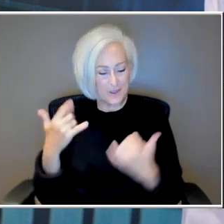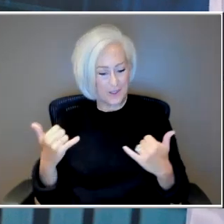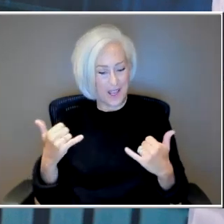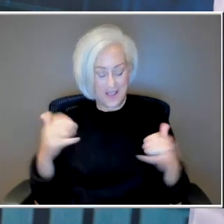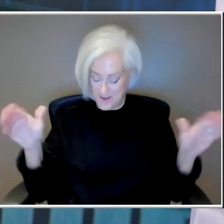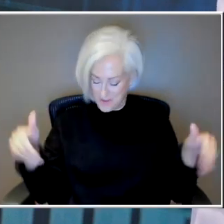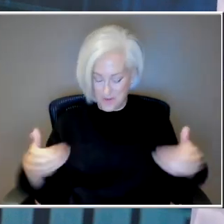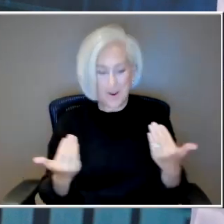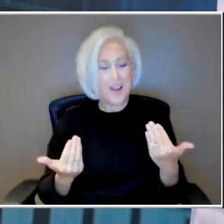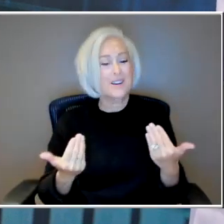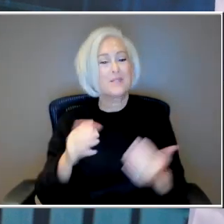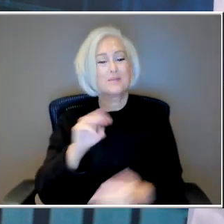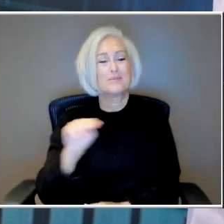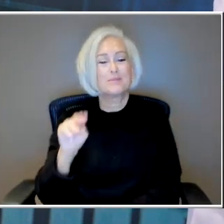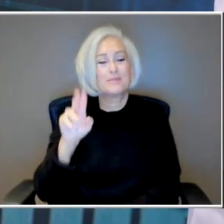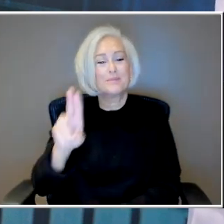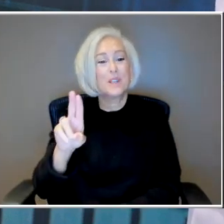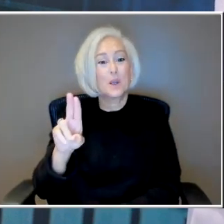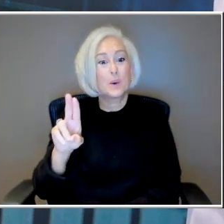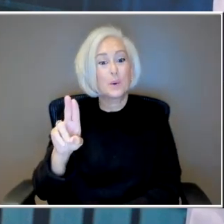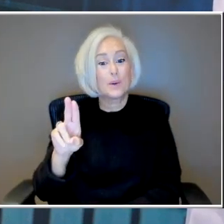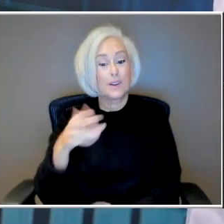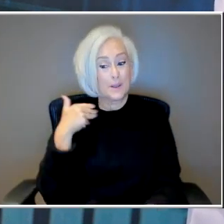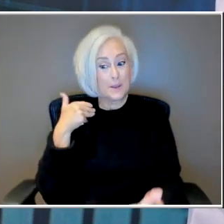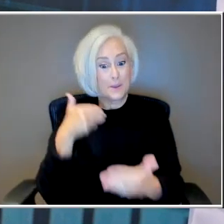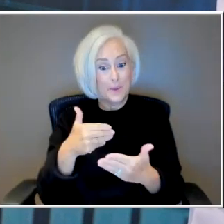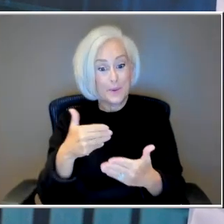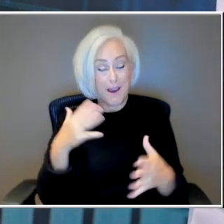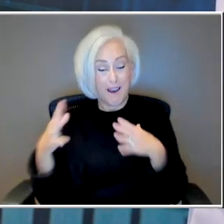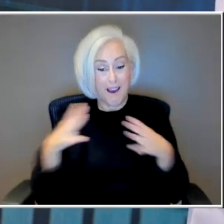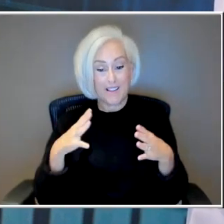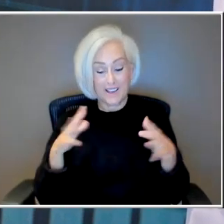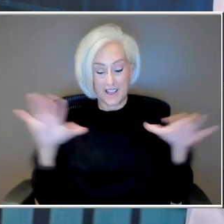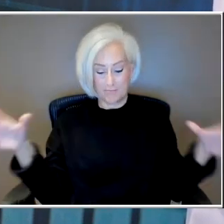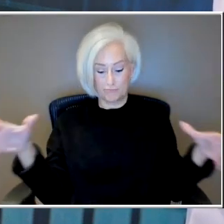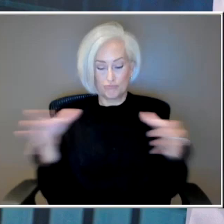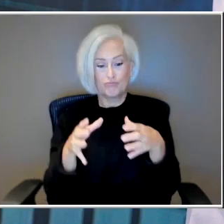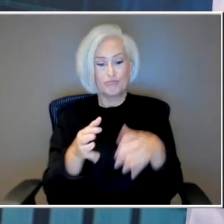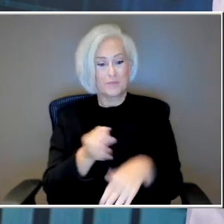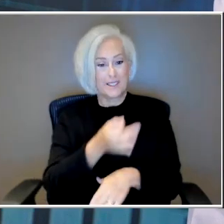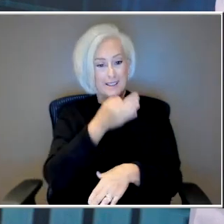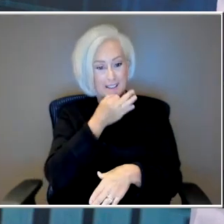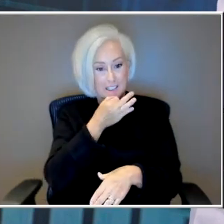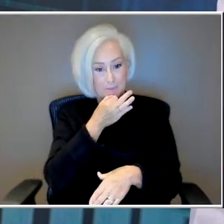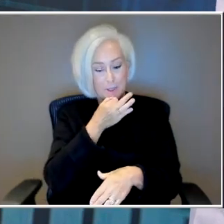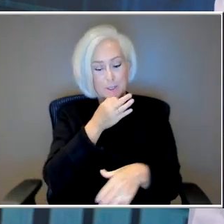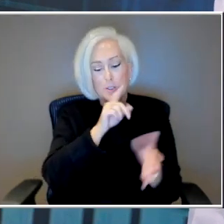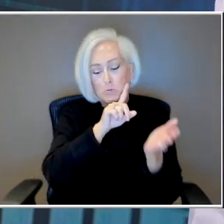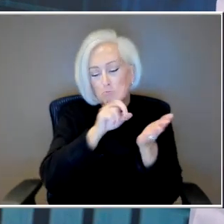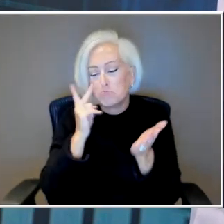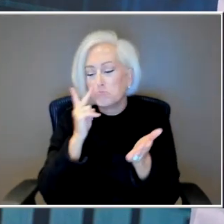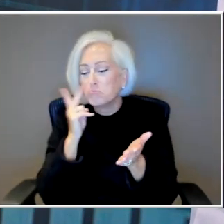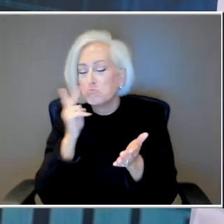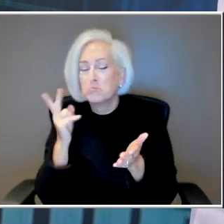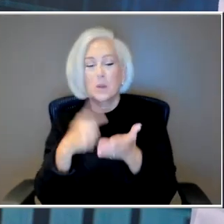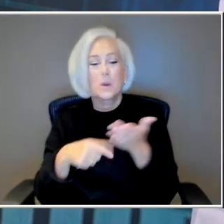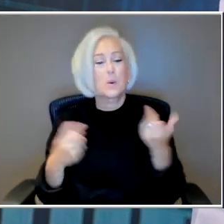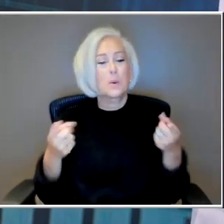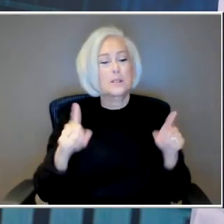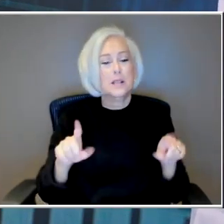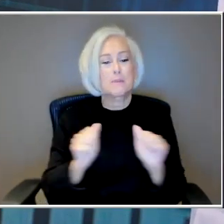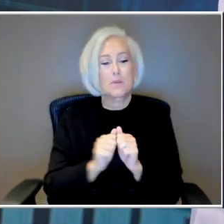into the holidays, we've gathered some of our experts to assess how the respiratory viral season is going so far. Specifically, we're talking